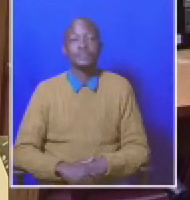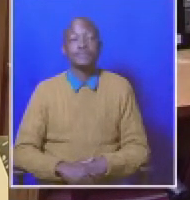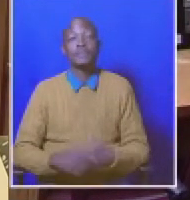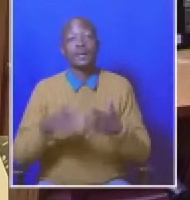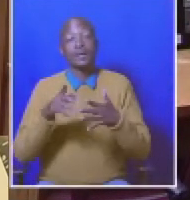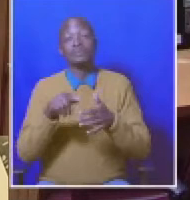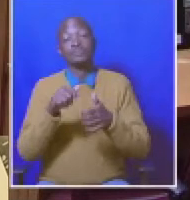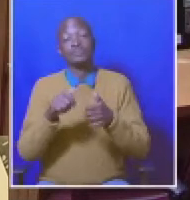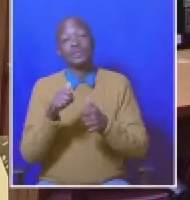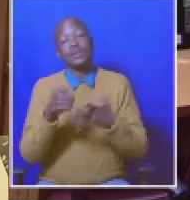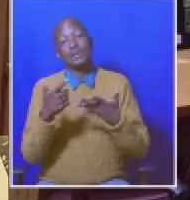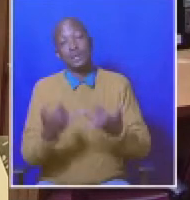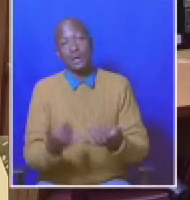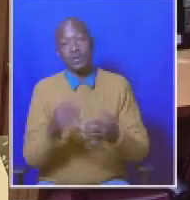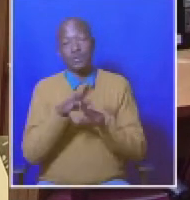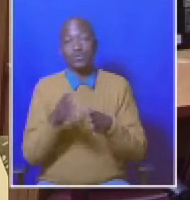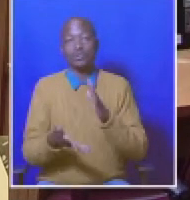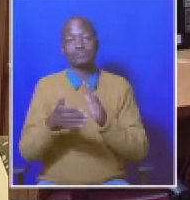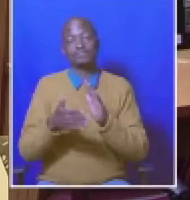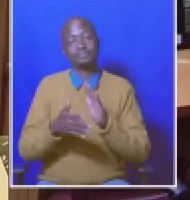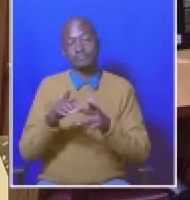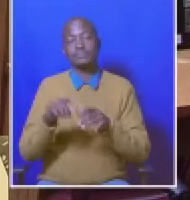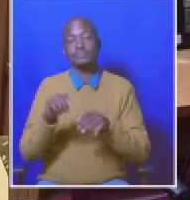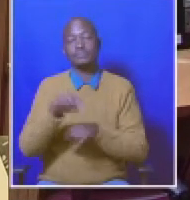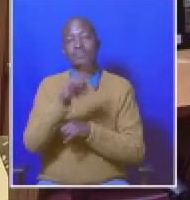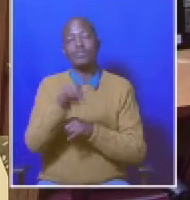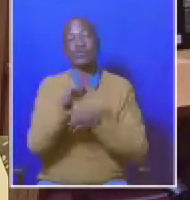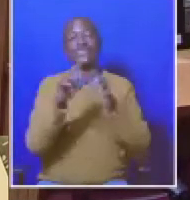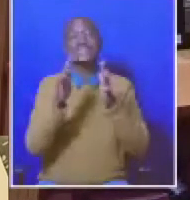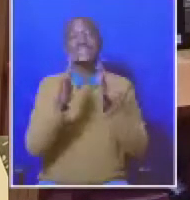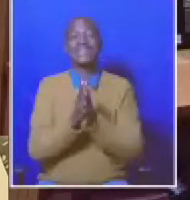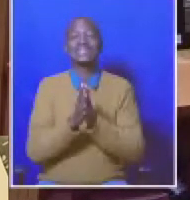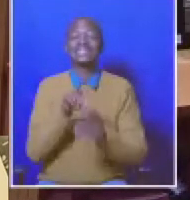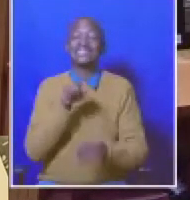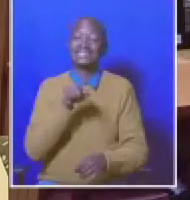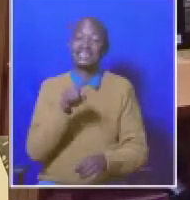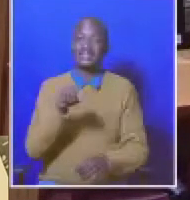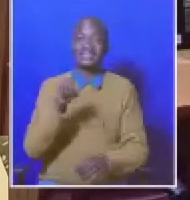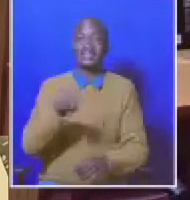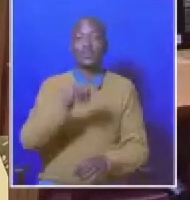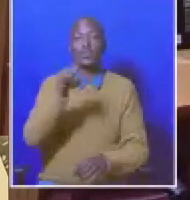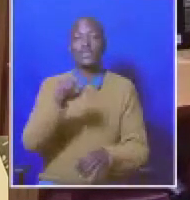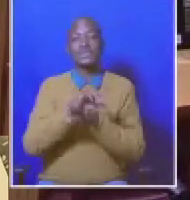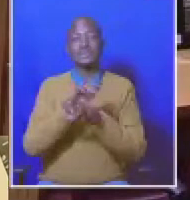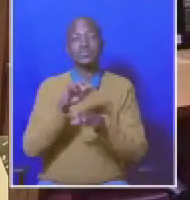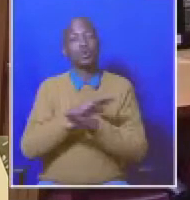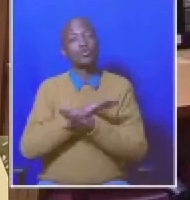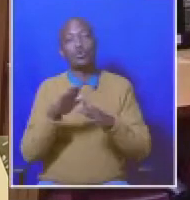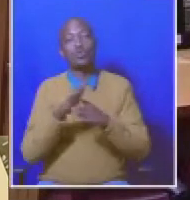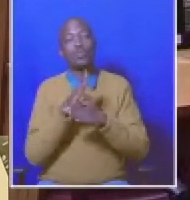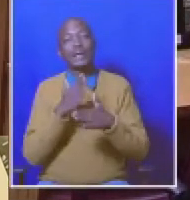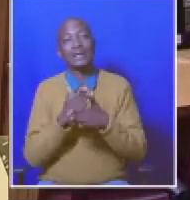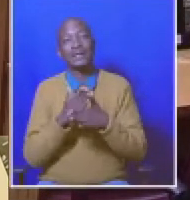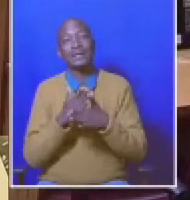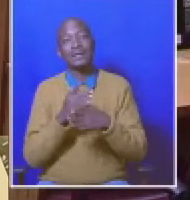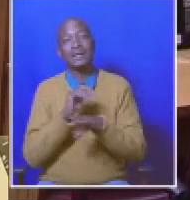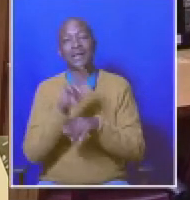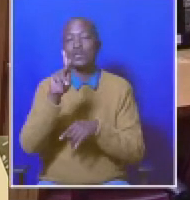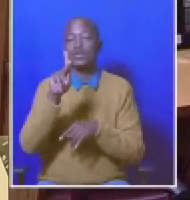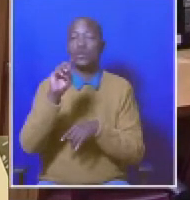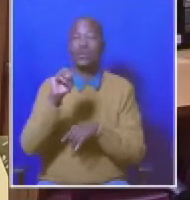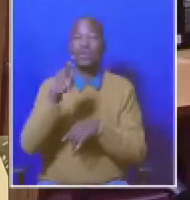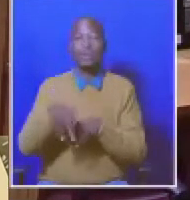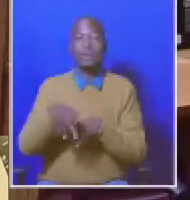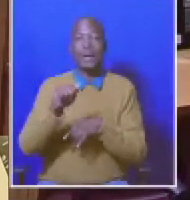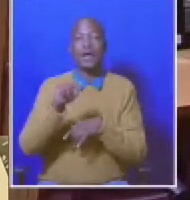move on to question 10. This question is a question on dysfunctions at Kopanong